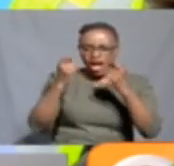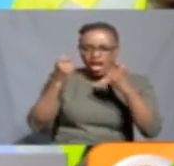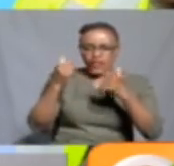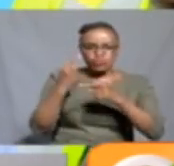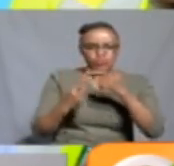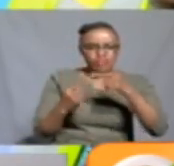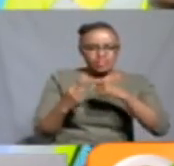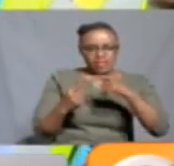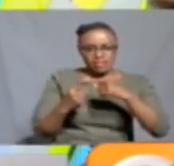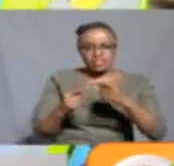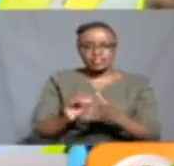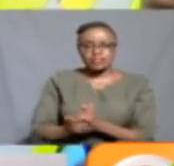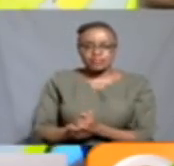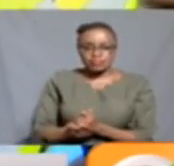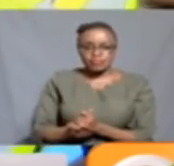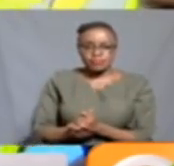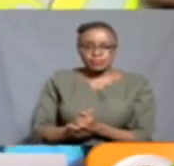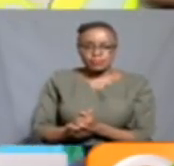years.